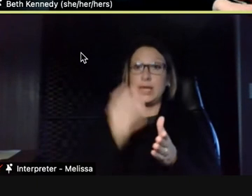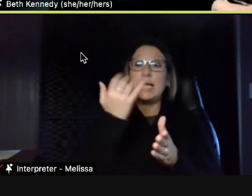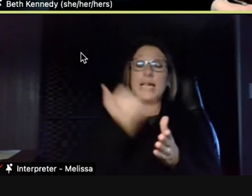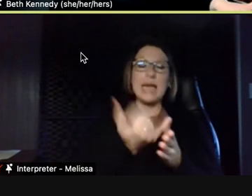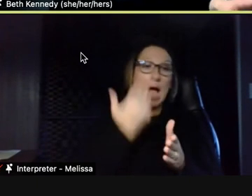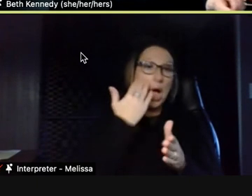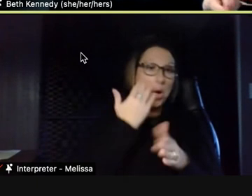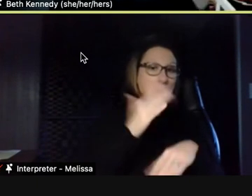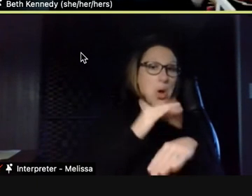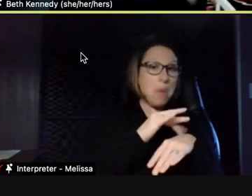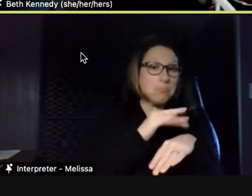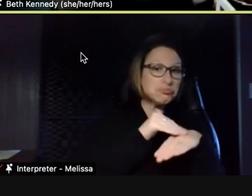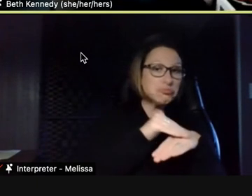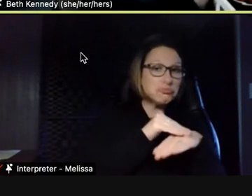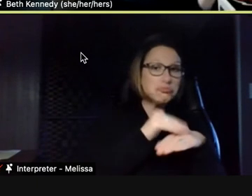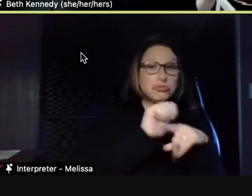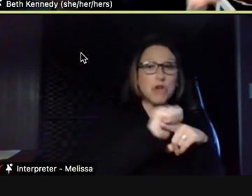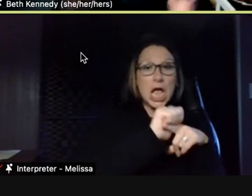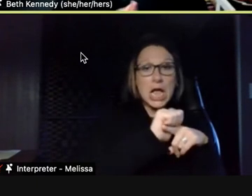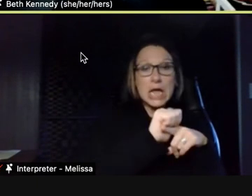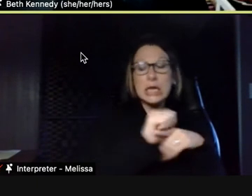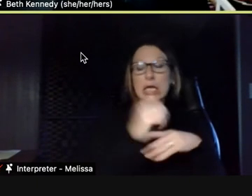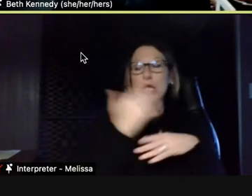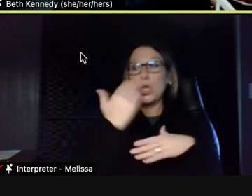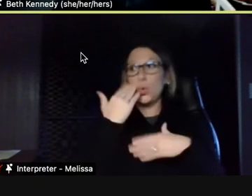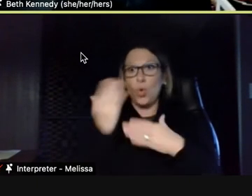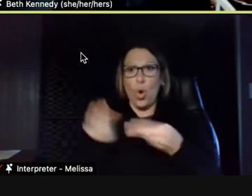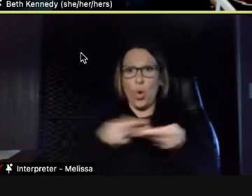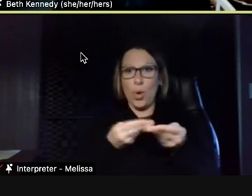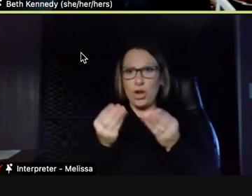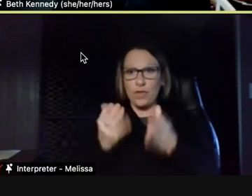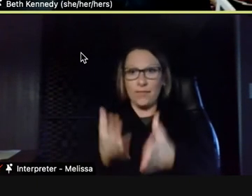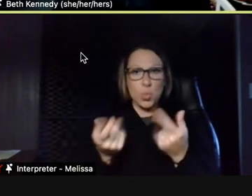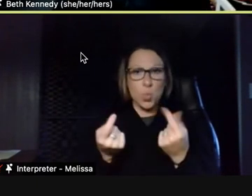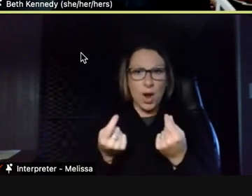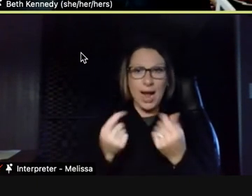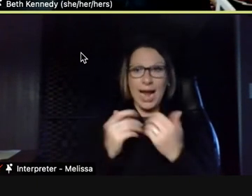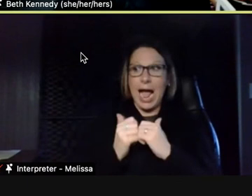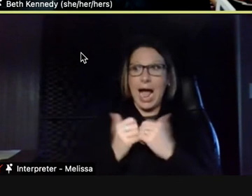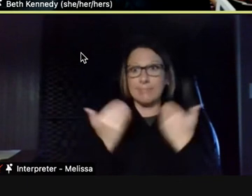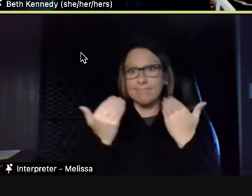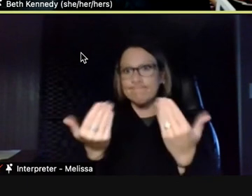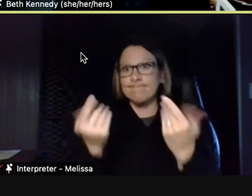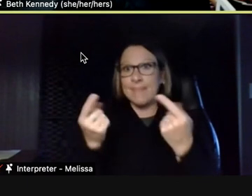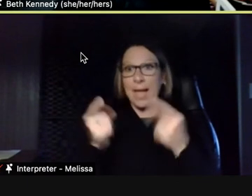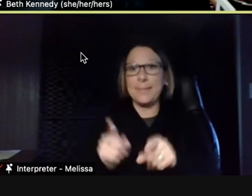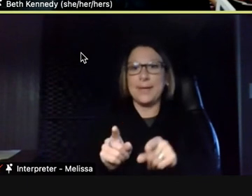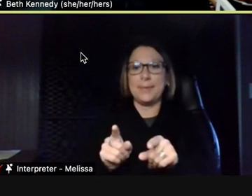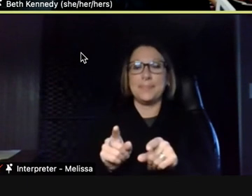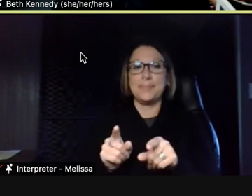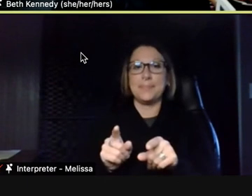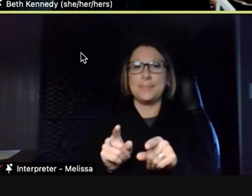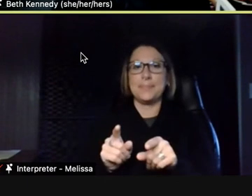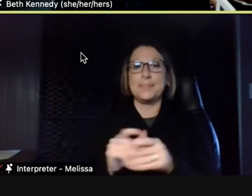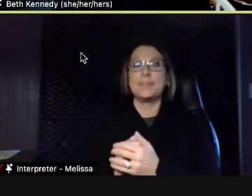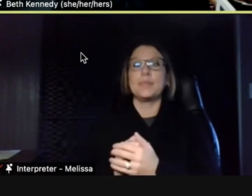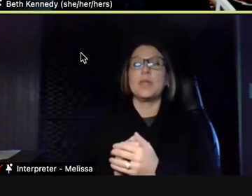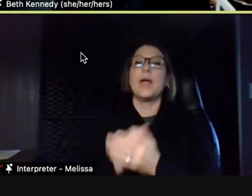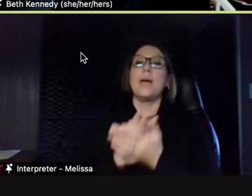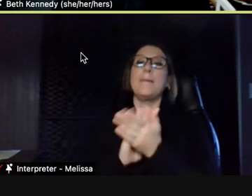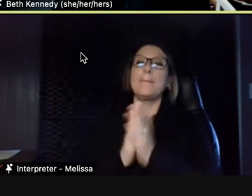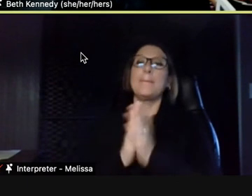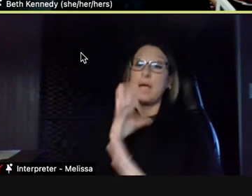you know what an intervener is, how do you make it happen? One of the ways you make it happen, I can't say enough, is to get involved with